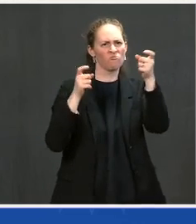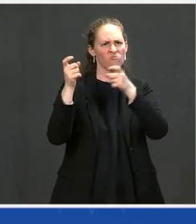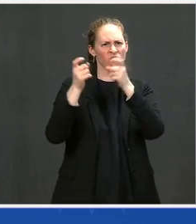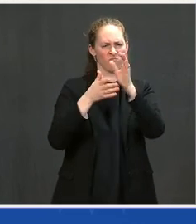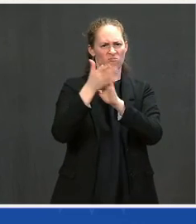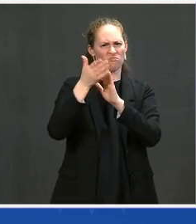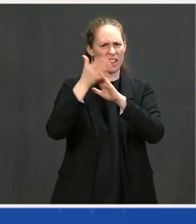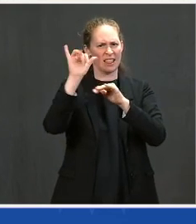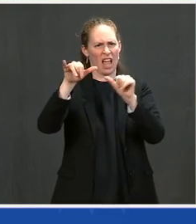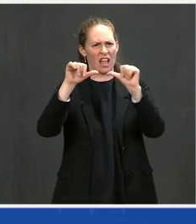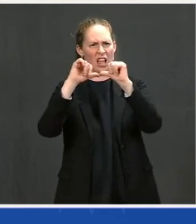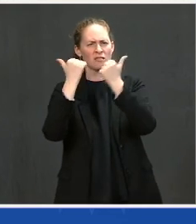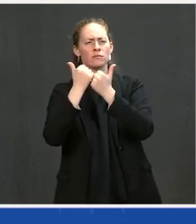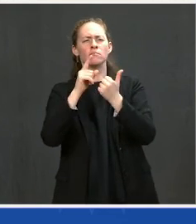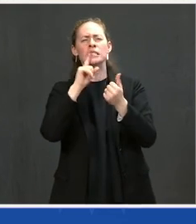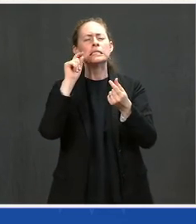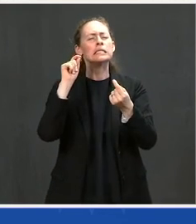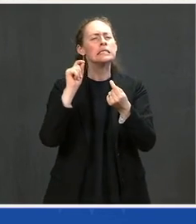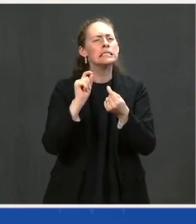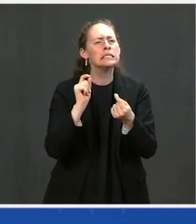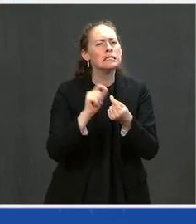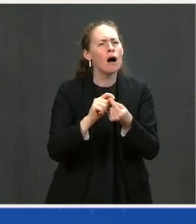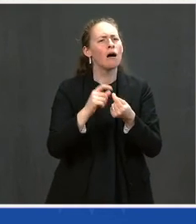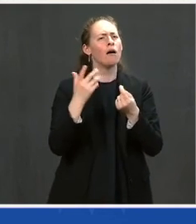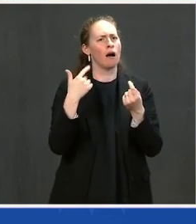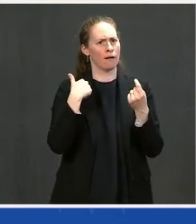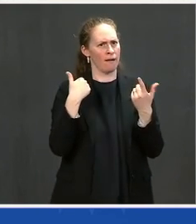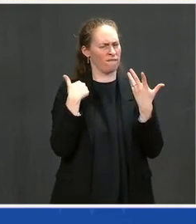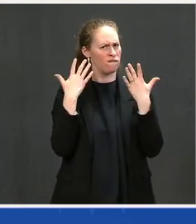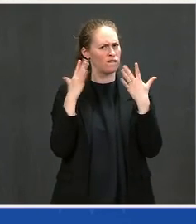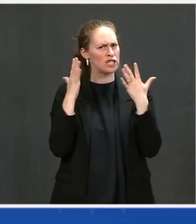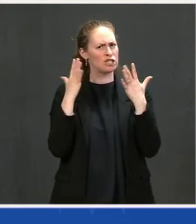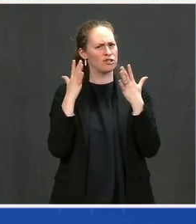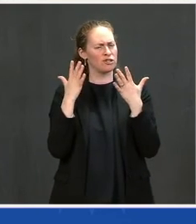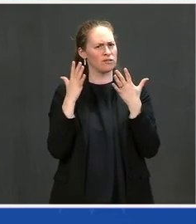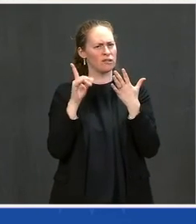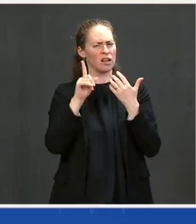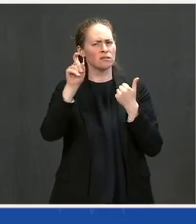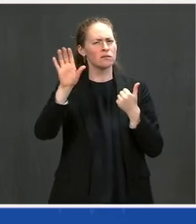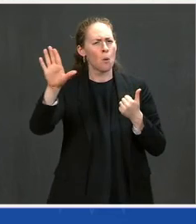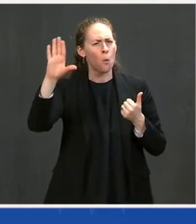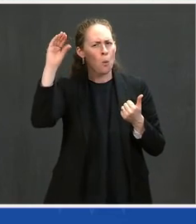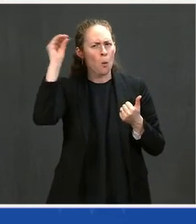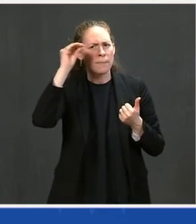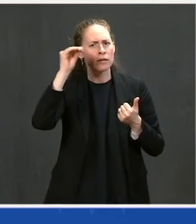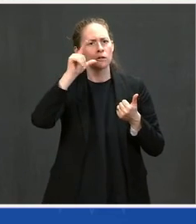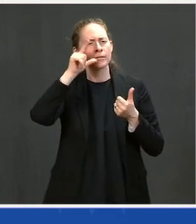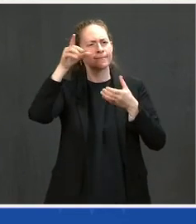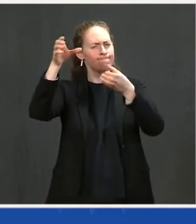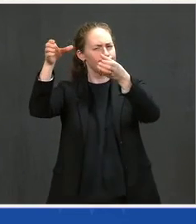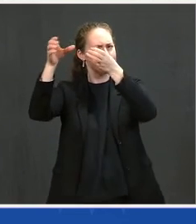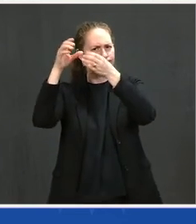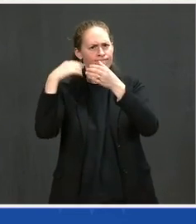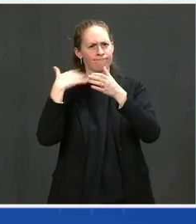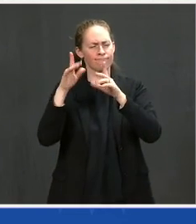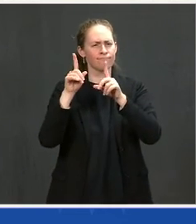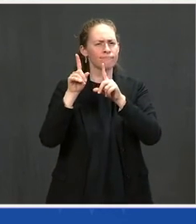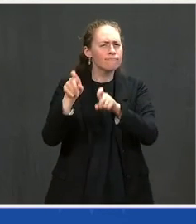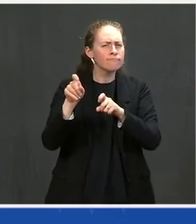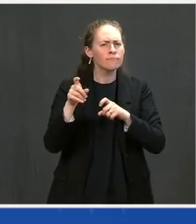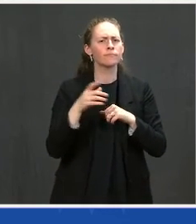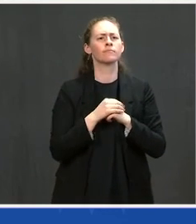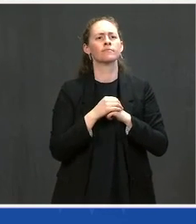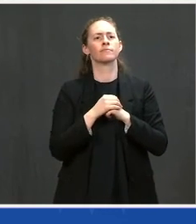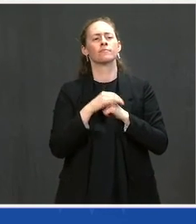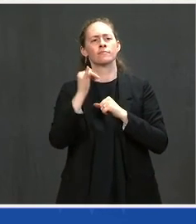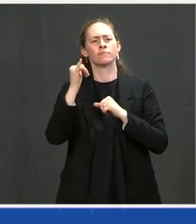would they in fact, and I asked their opinion because they're the experts, but I said, focus on the most vulnerable